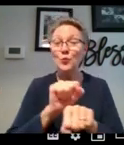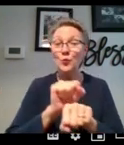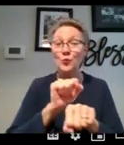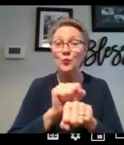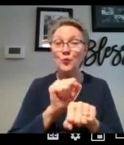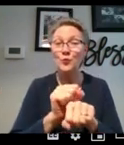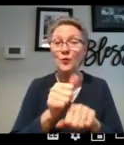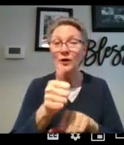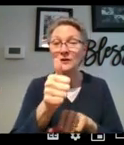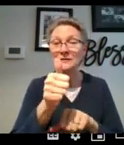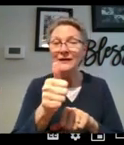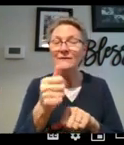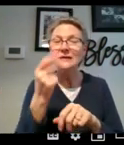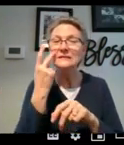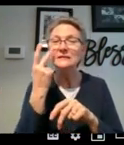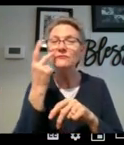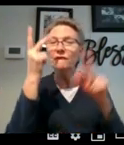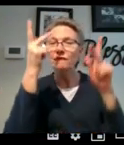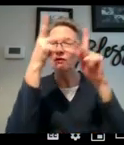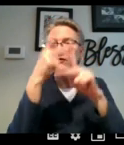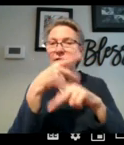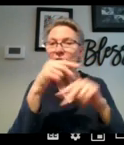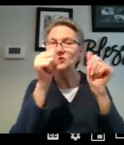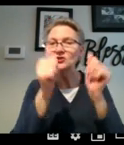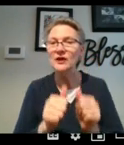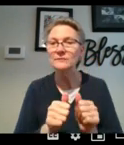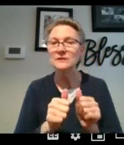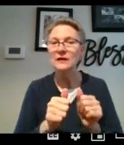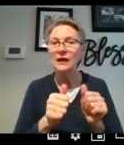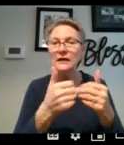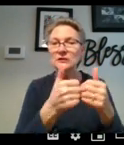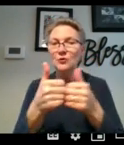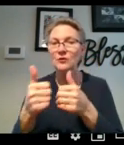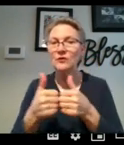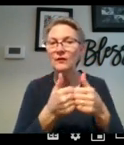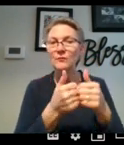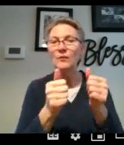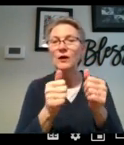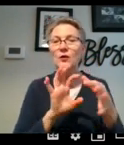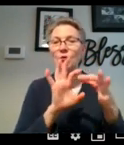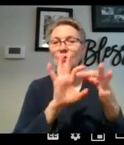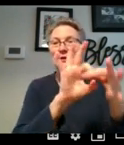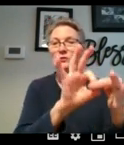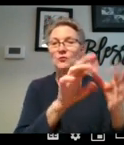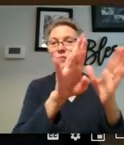and see if you can figure out the shapes and sort them on the rules that they have.